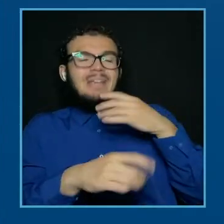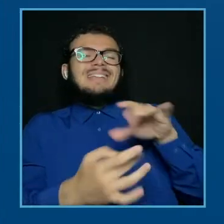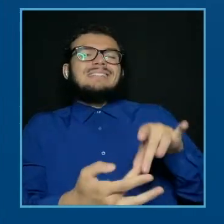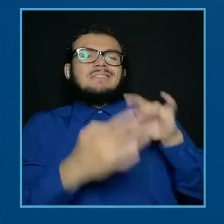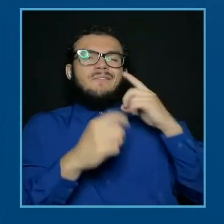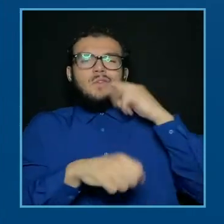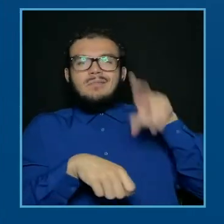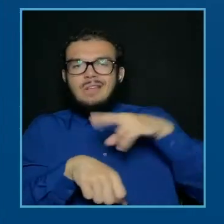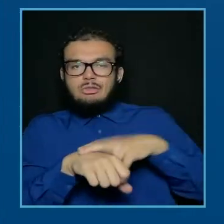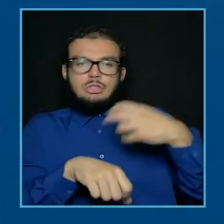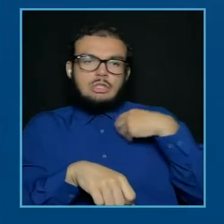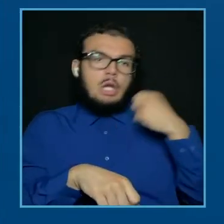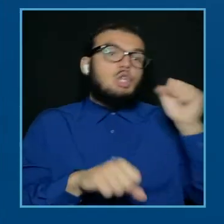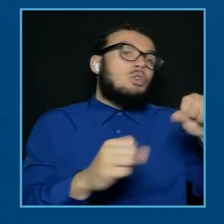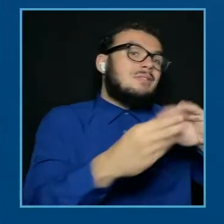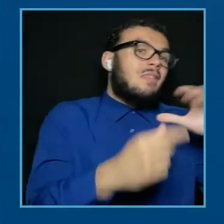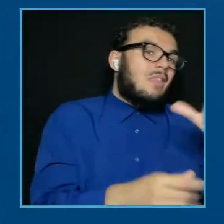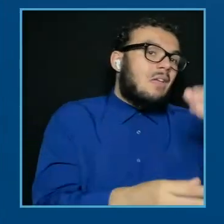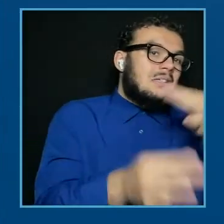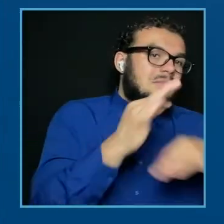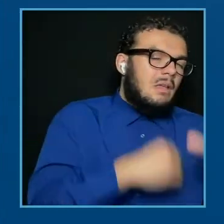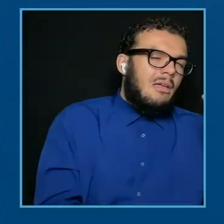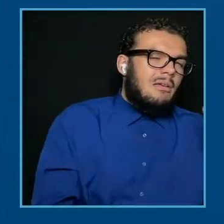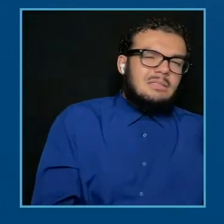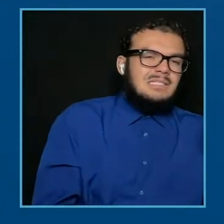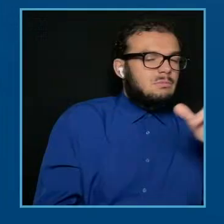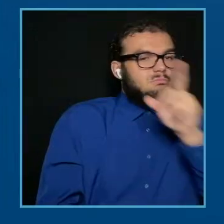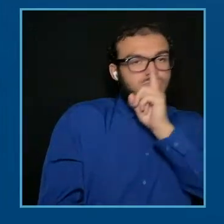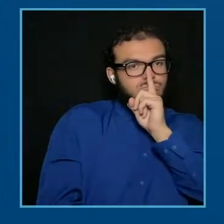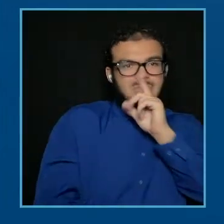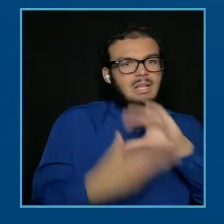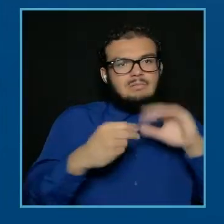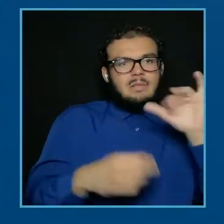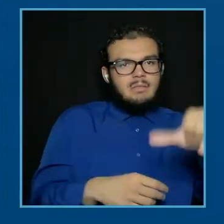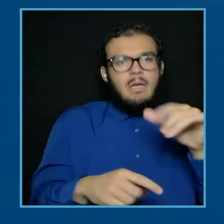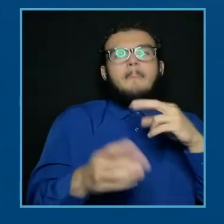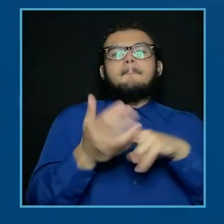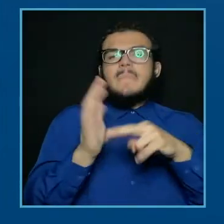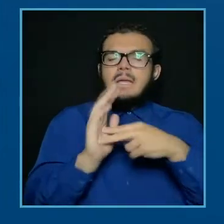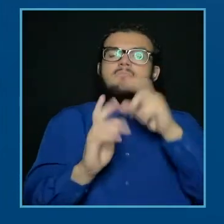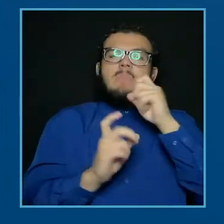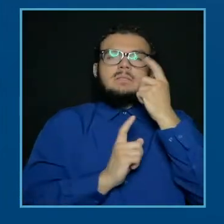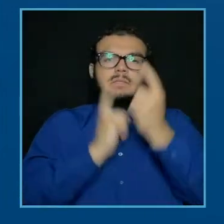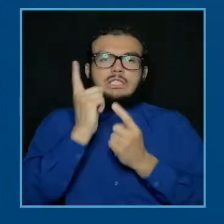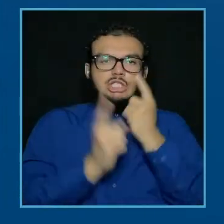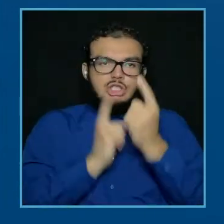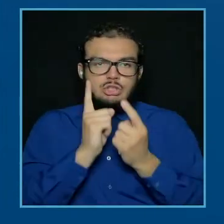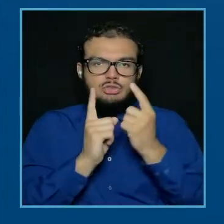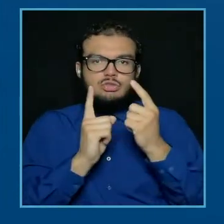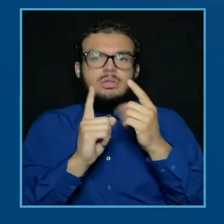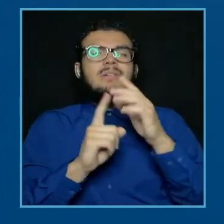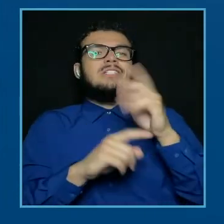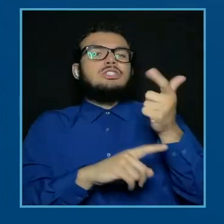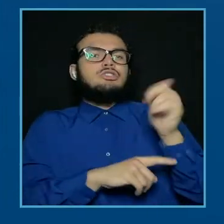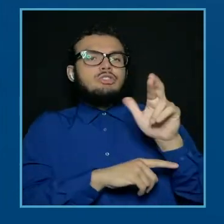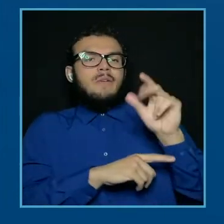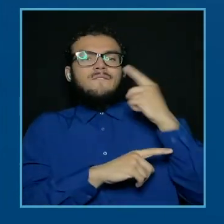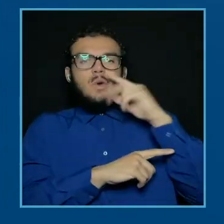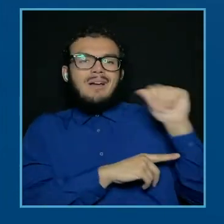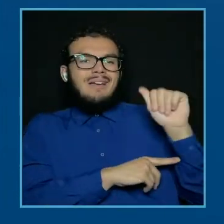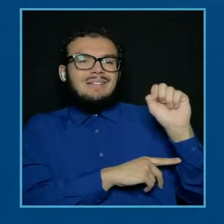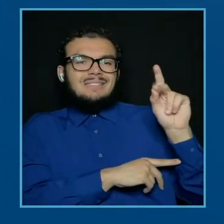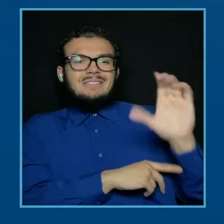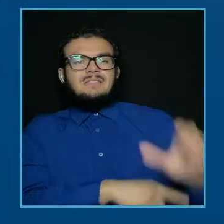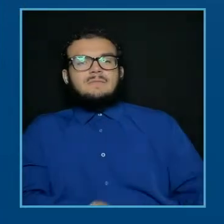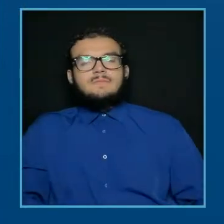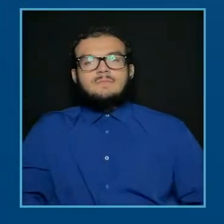chair and president of the ASDC, but it doesn't. So we must consider the gender of the ASDC chair. I'm